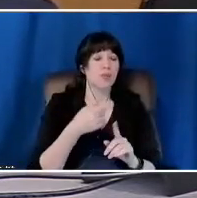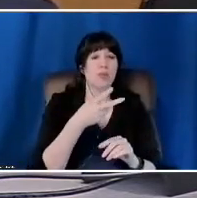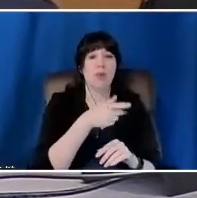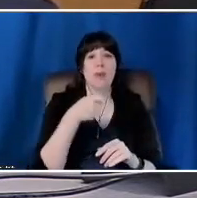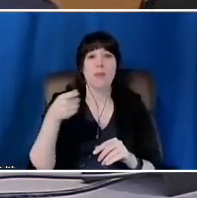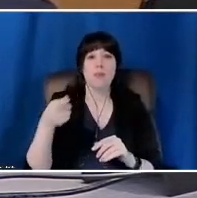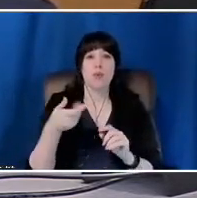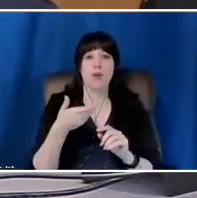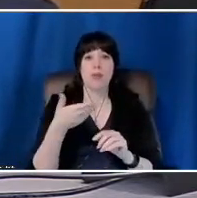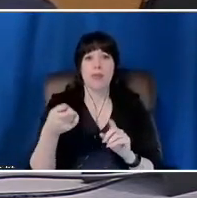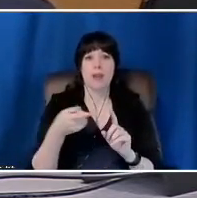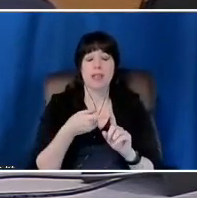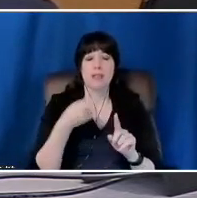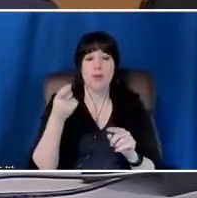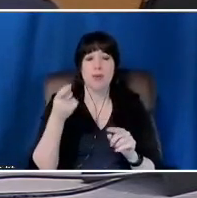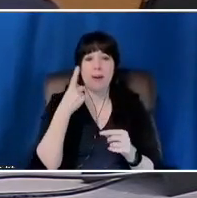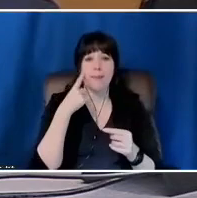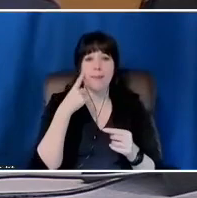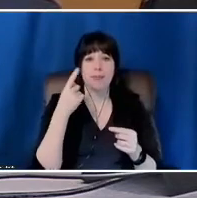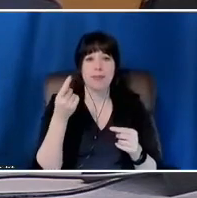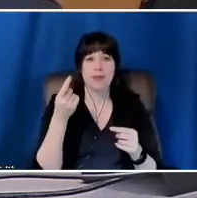calendar. Councilor Phillips, item 3.3D.